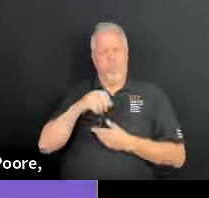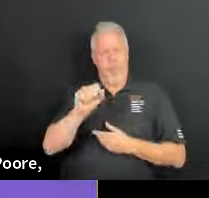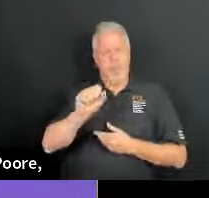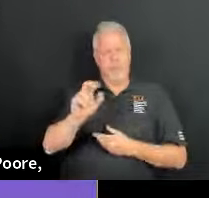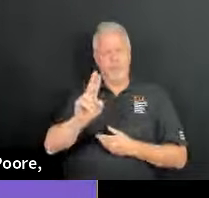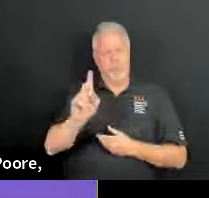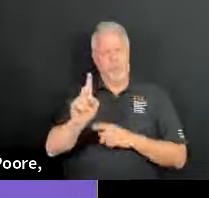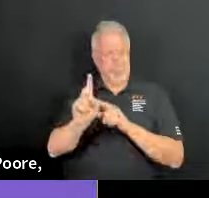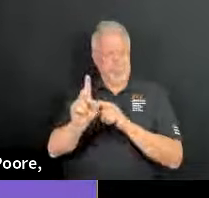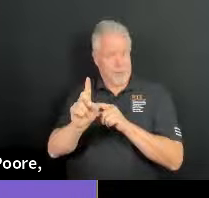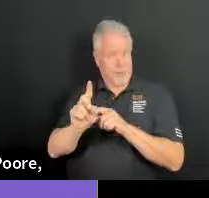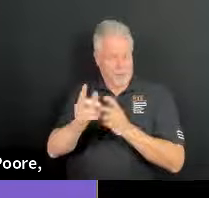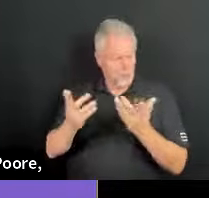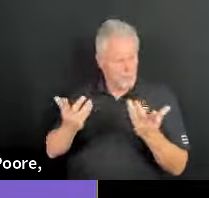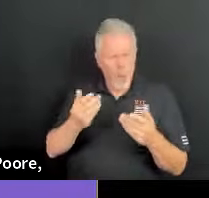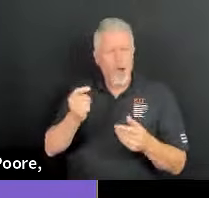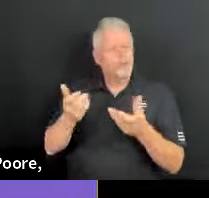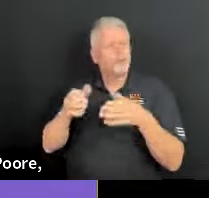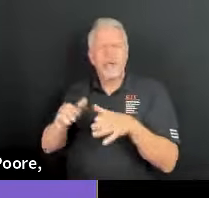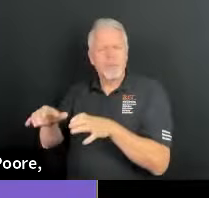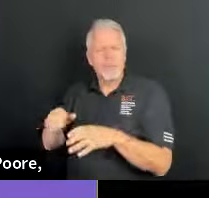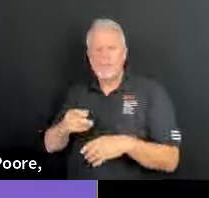addicted or